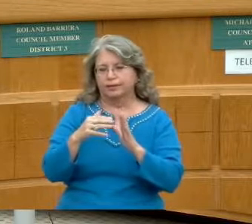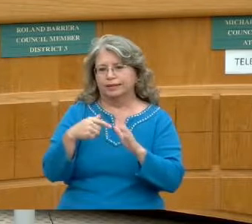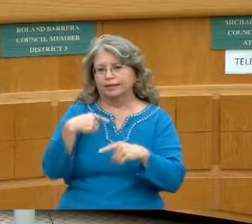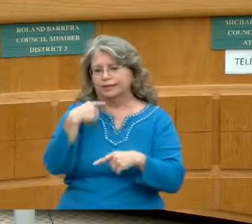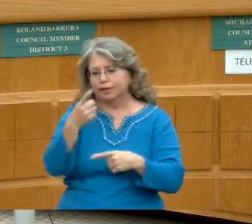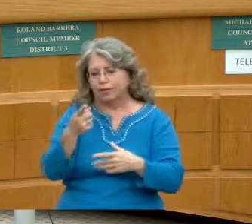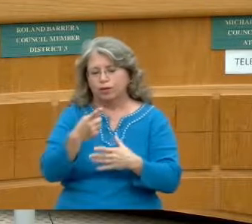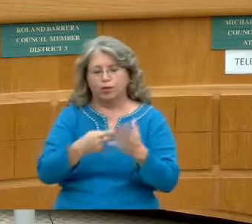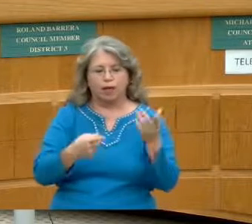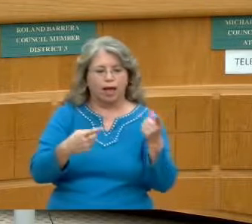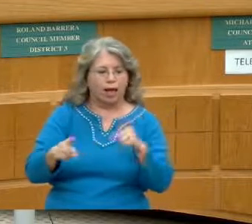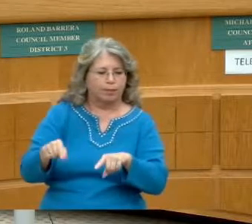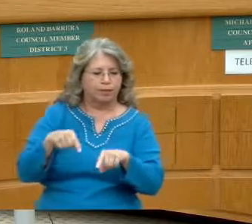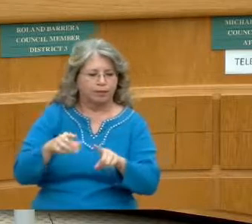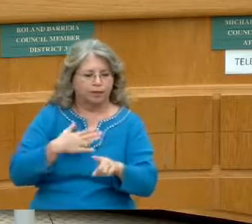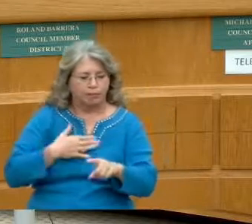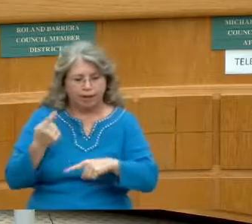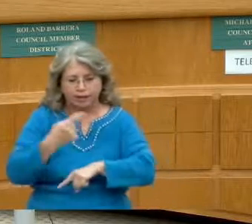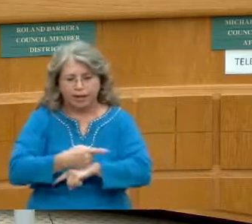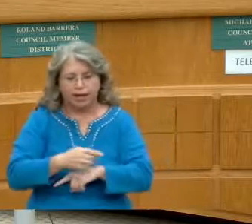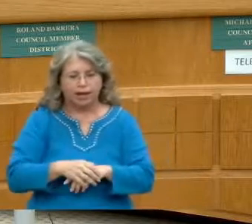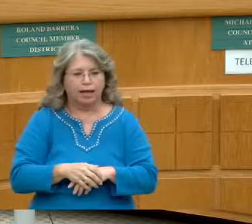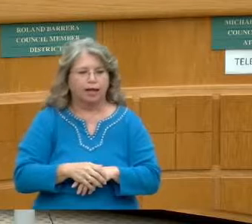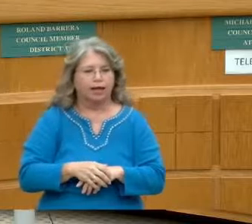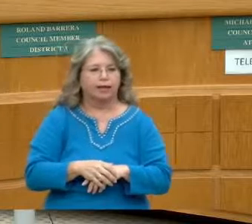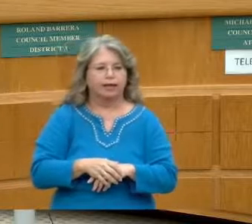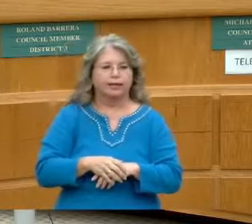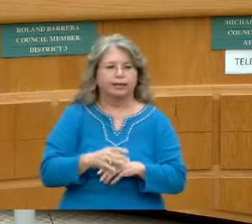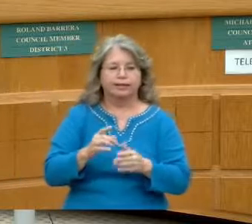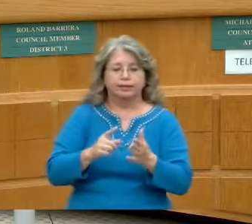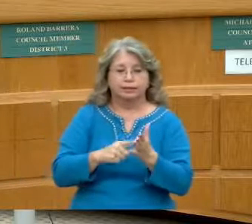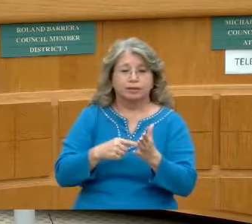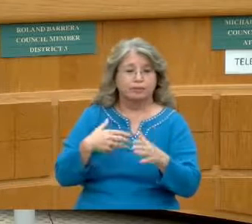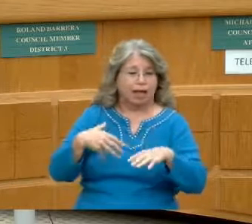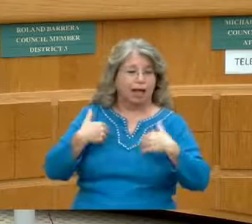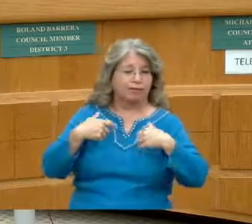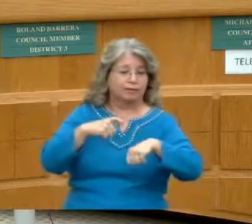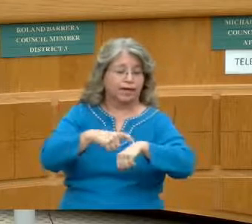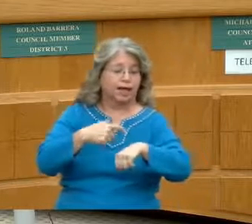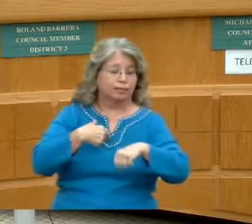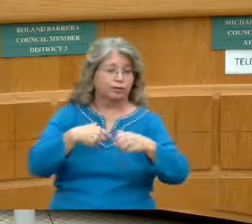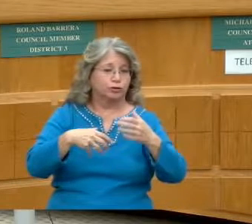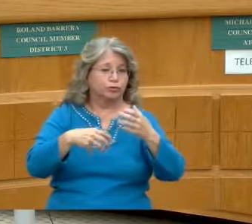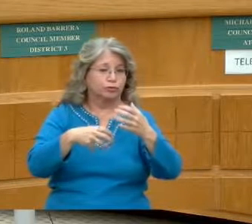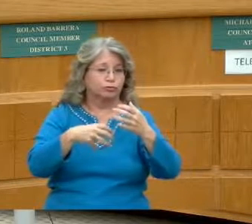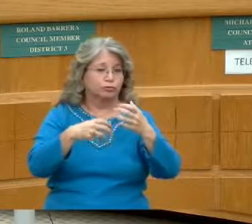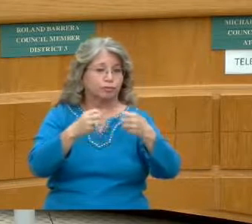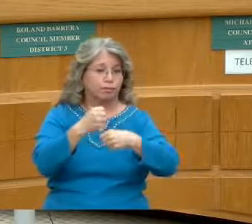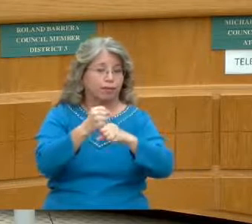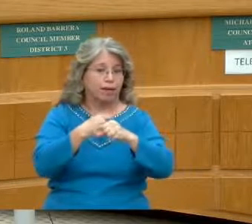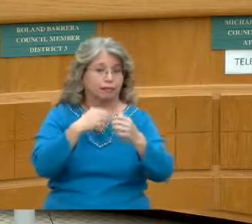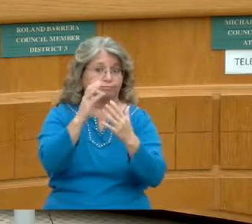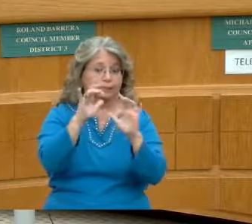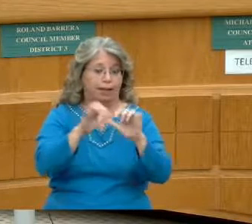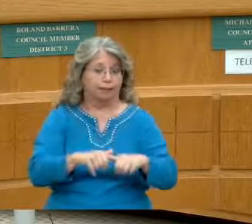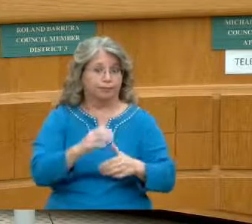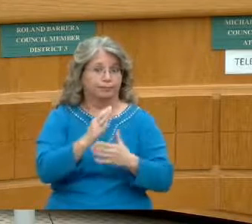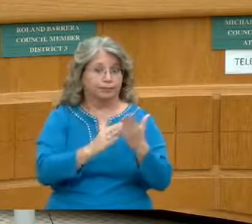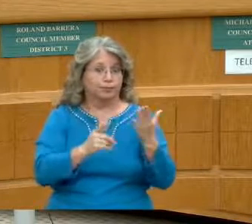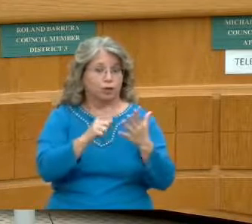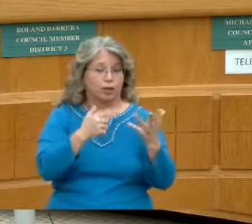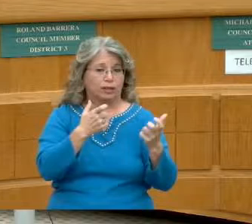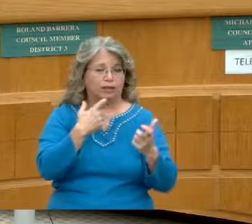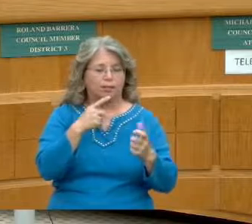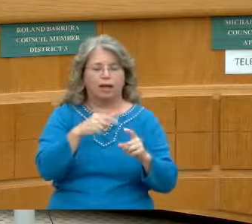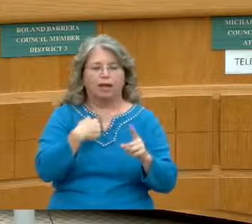has transpired during the day, and sometimes I put my talking points together. But always I tend to return to the things that not only ring